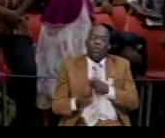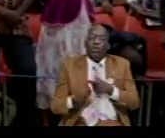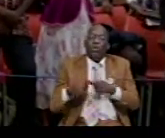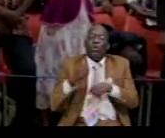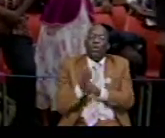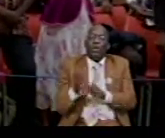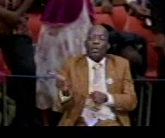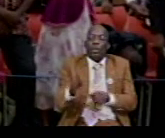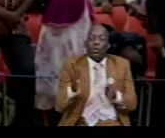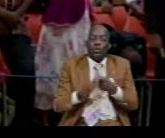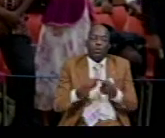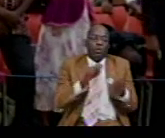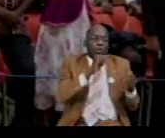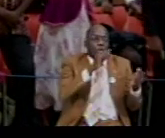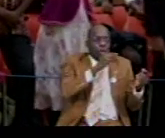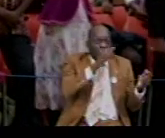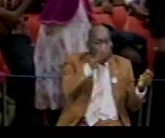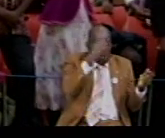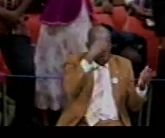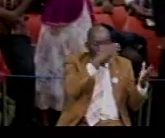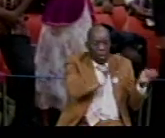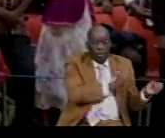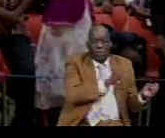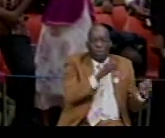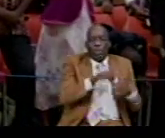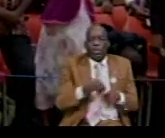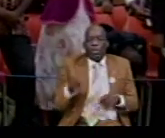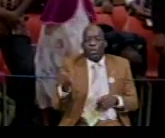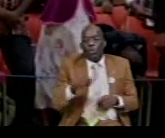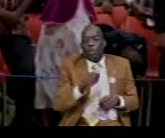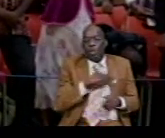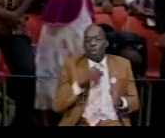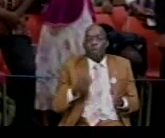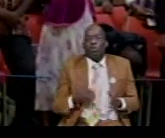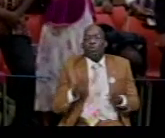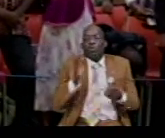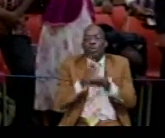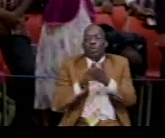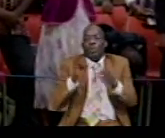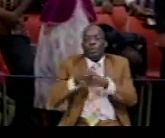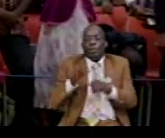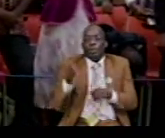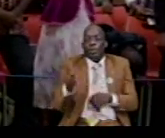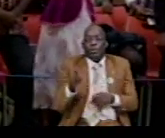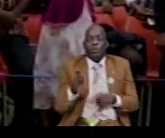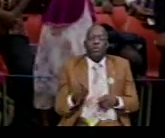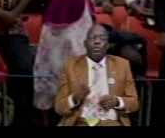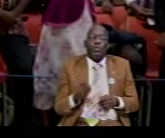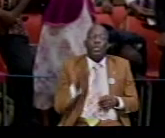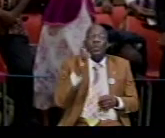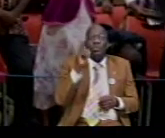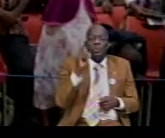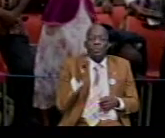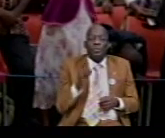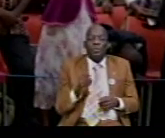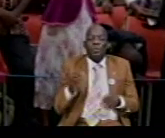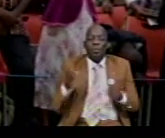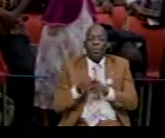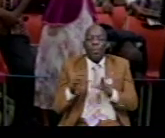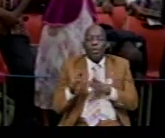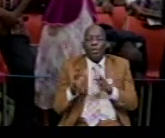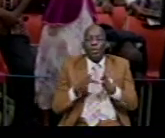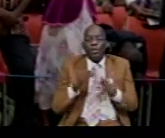And this God will answer in Jesus' name. In Jesus' name we pray.